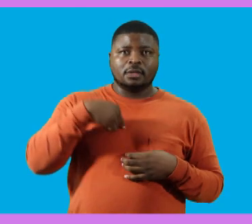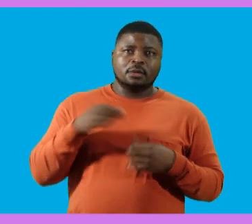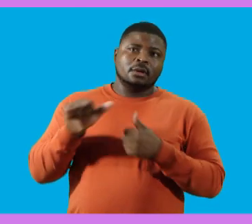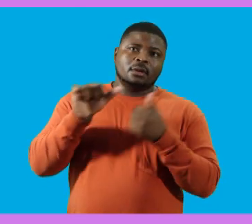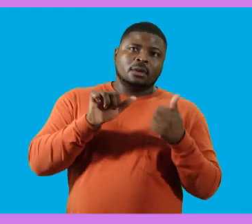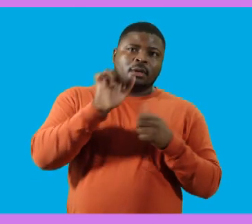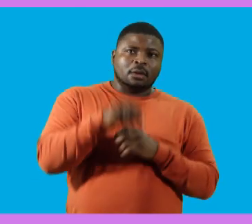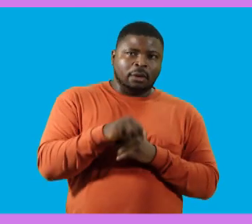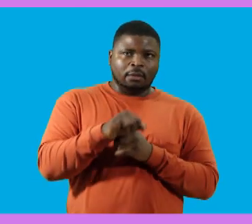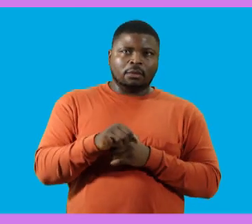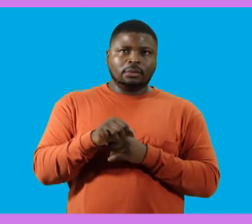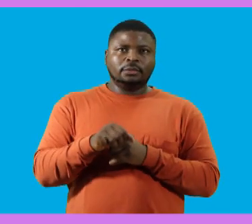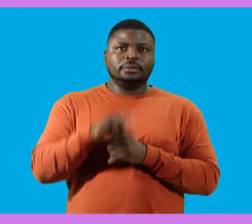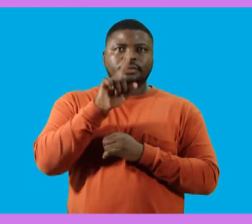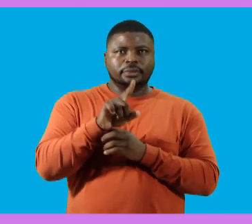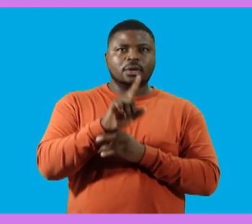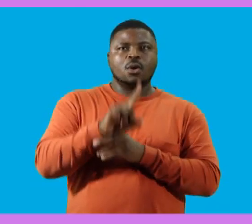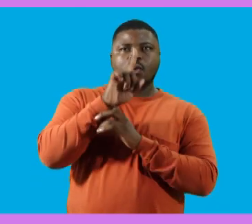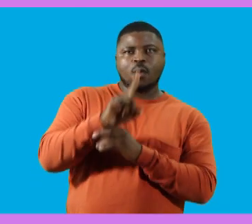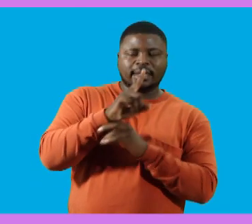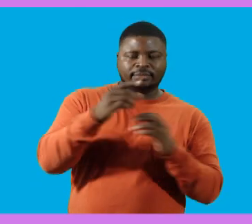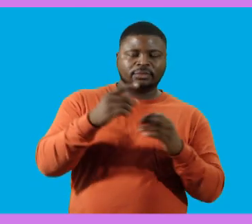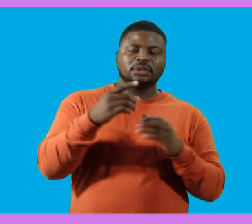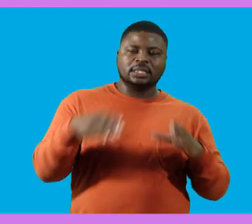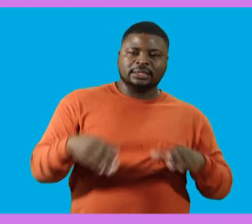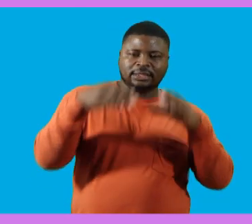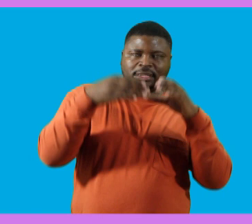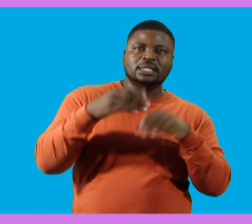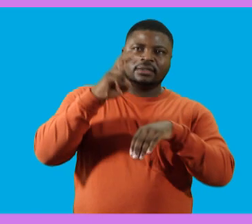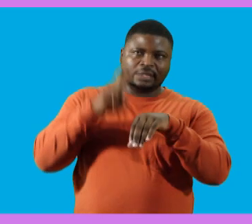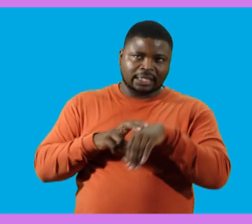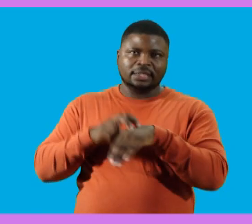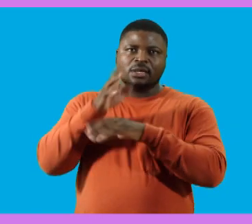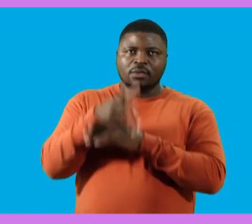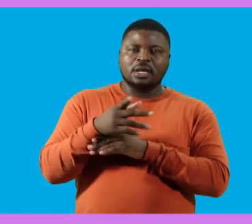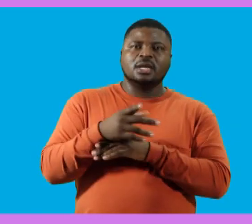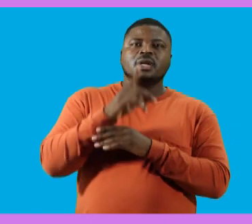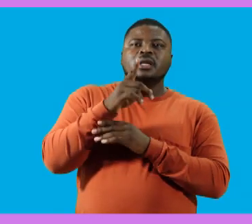So let's just recap. 1 tin will be needed and it will be